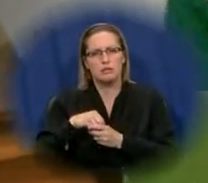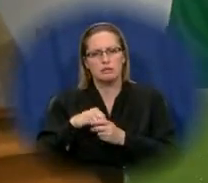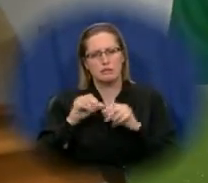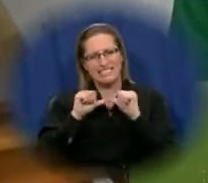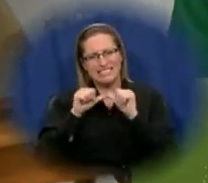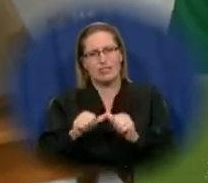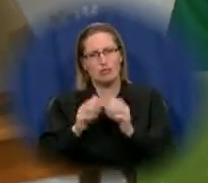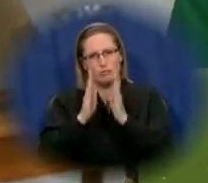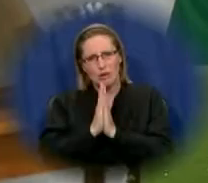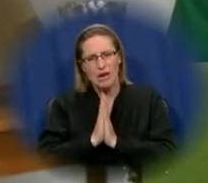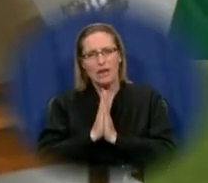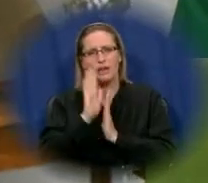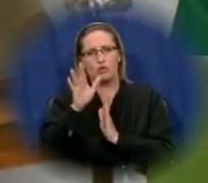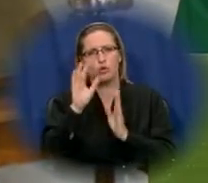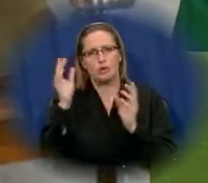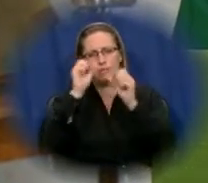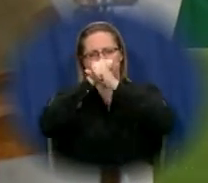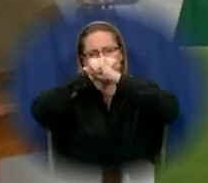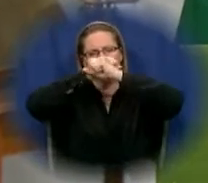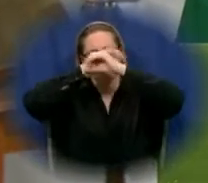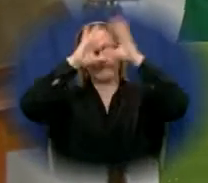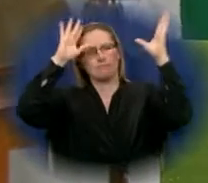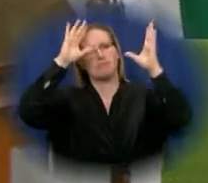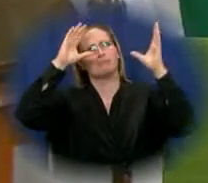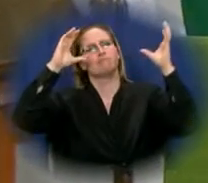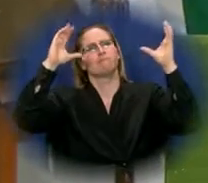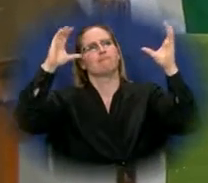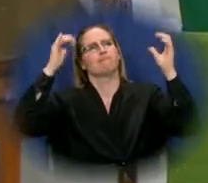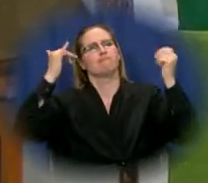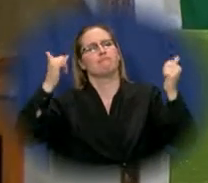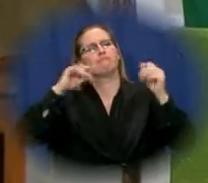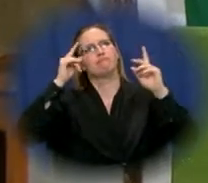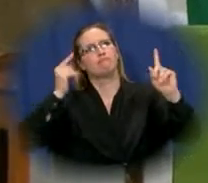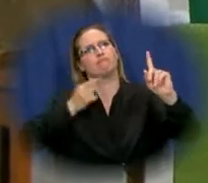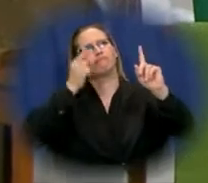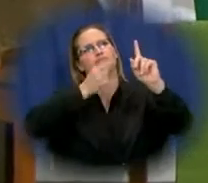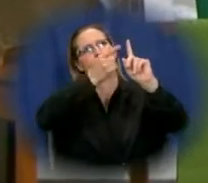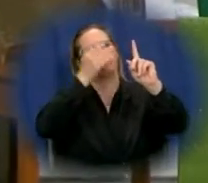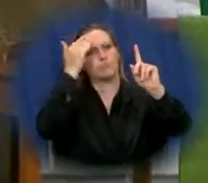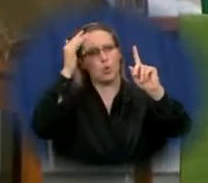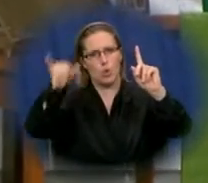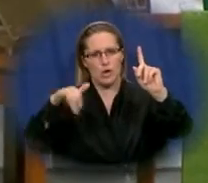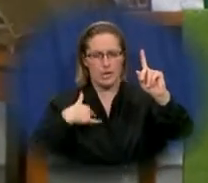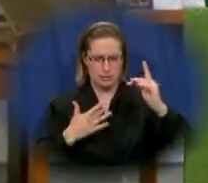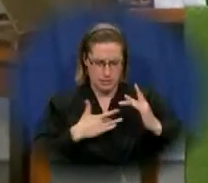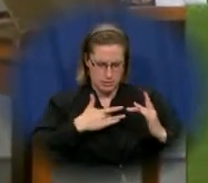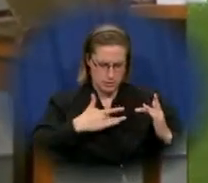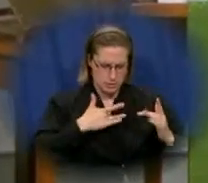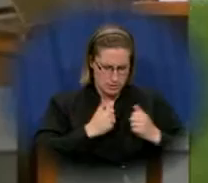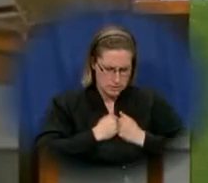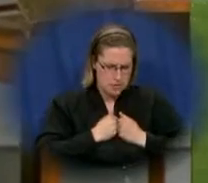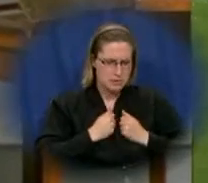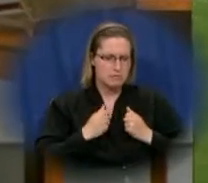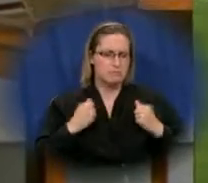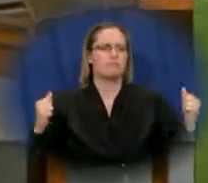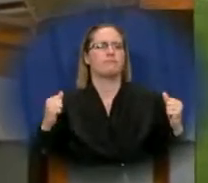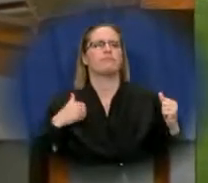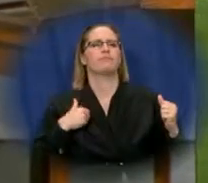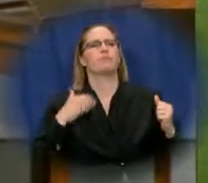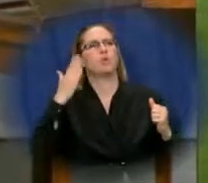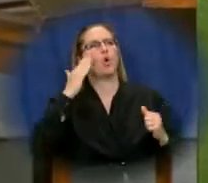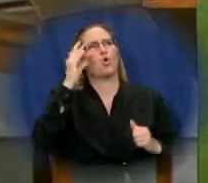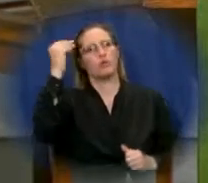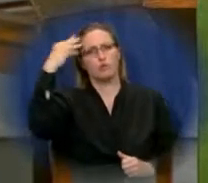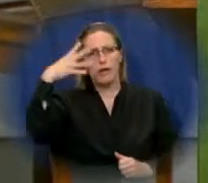that vision alive and well in our own hearts and our lives, in the midst of all the grace God gives us and the room to